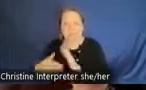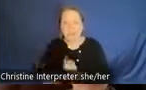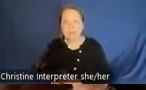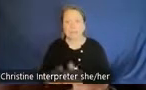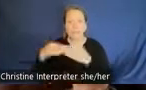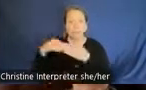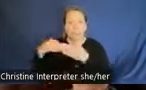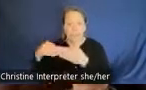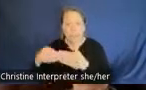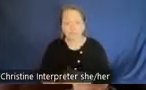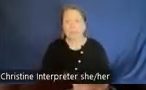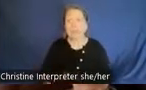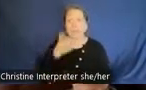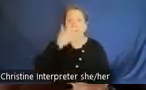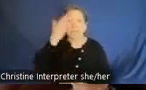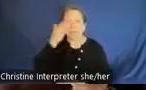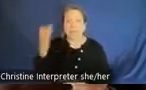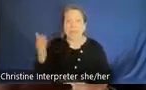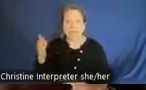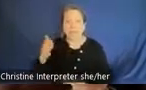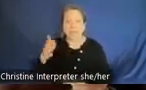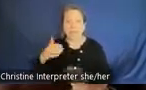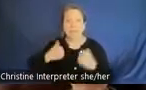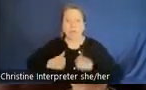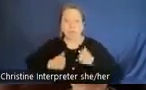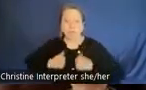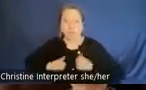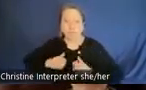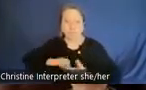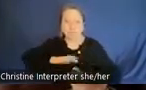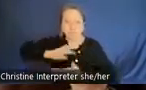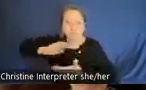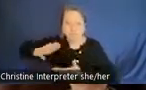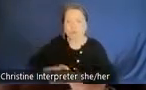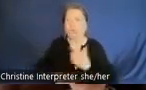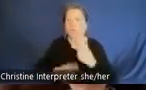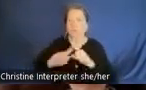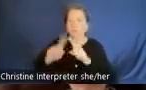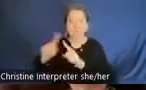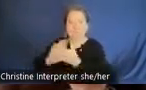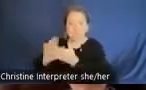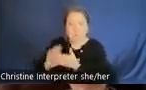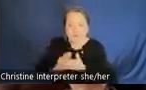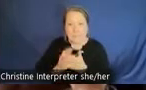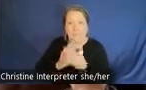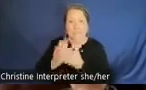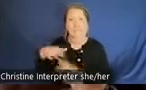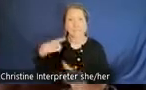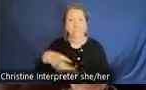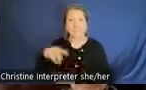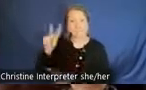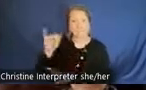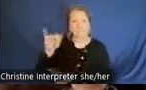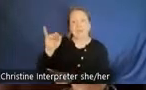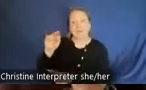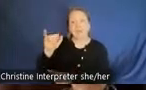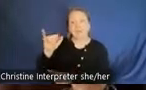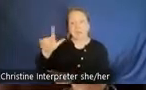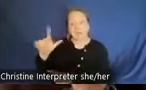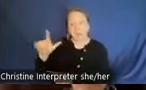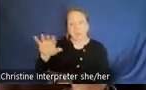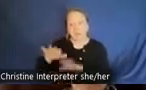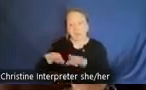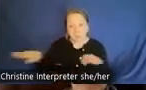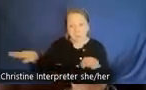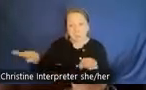products, volatile cleaning and sanitizing supplies, and vinyl flooring. The thing I really wanted